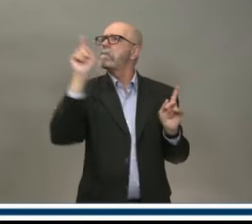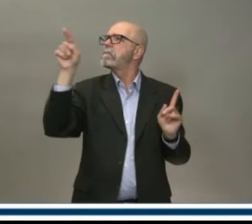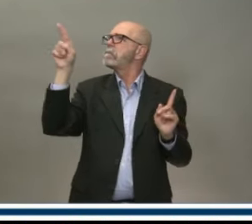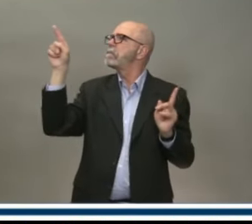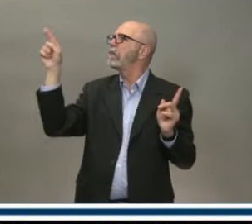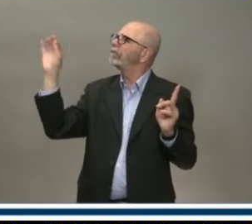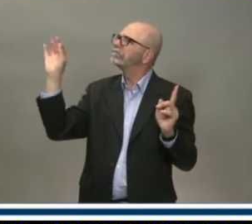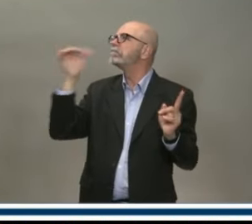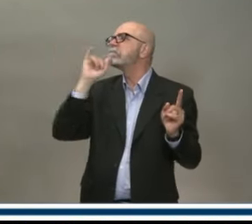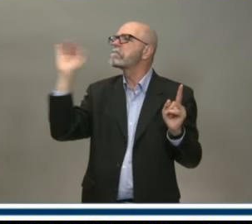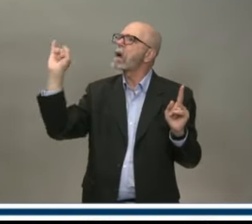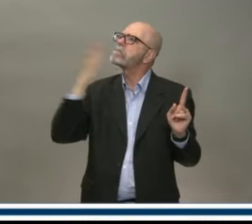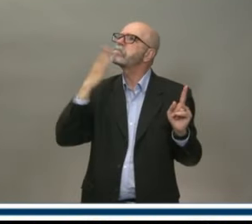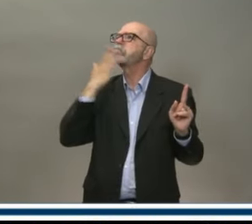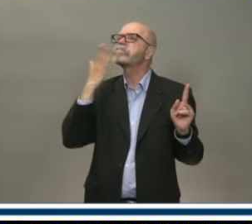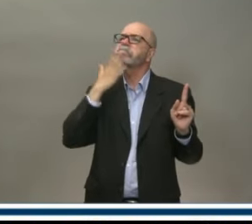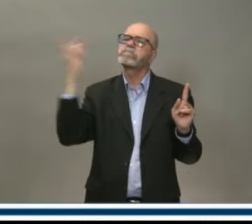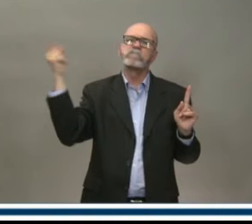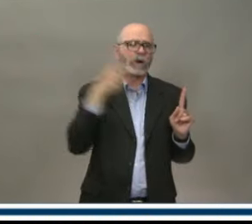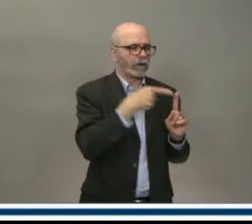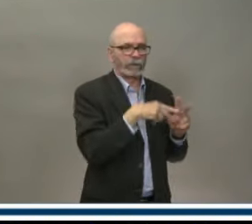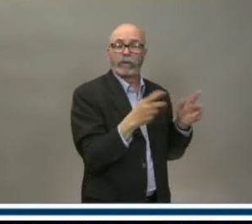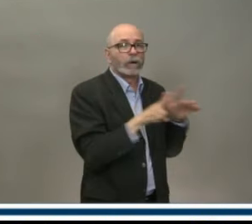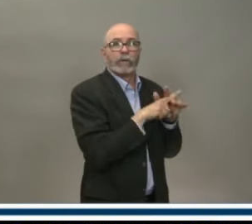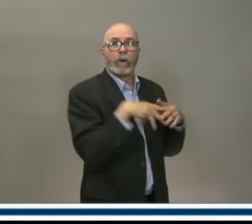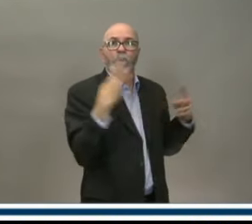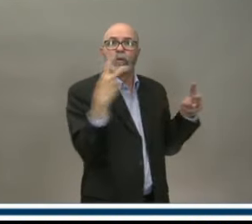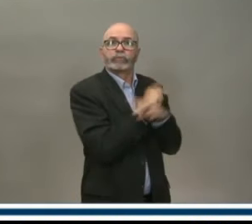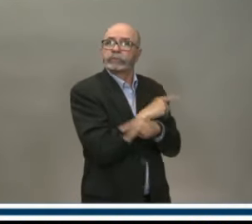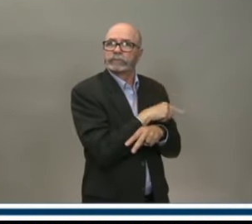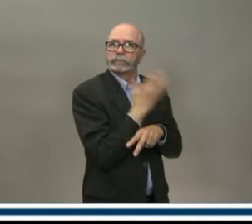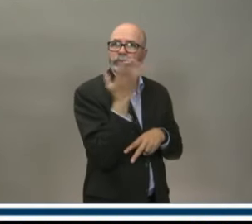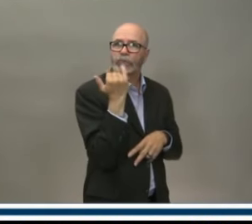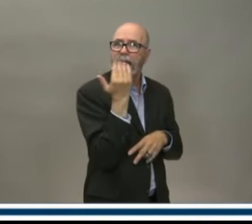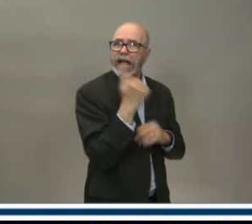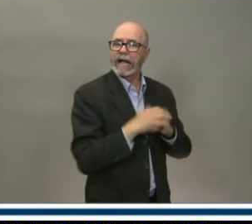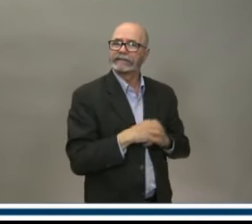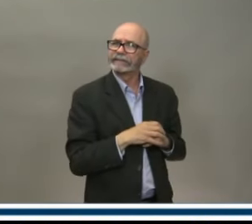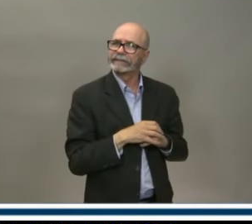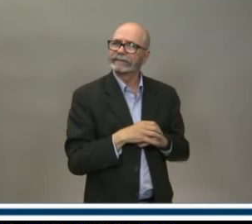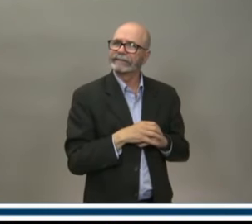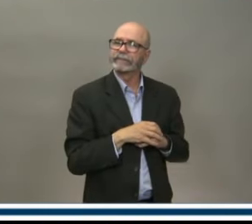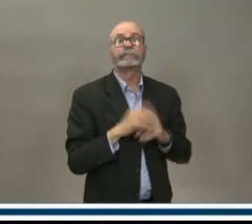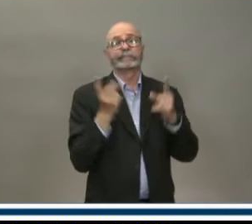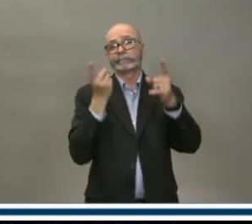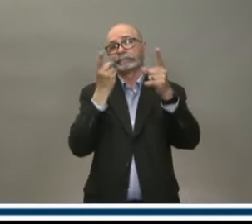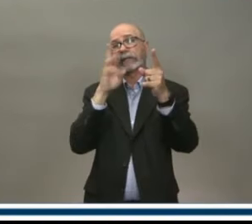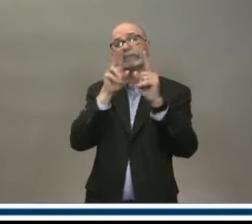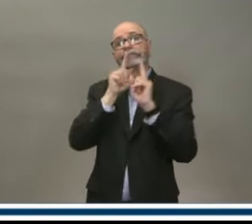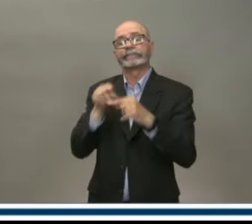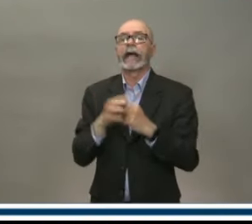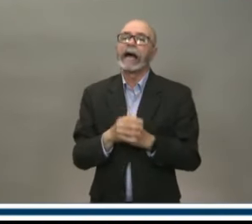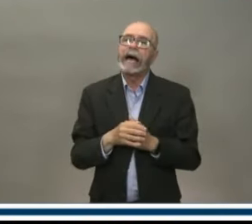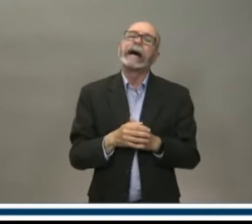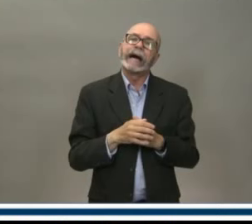facilities? So my understanding of the outbreak, talking to my medical officer of health,